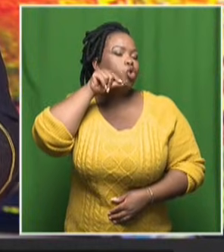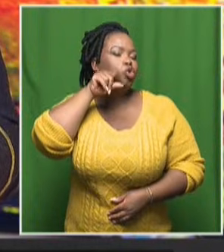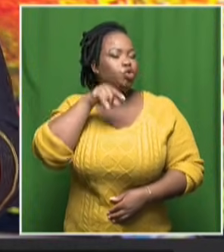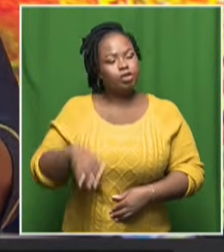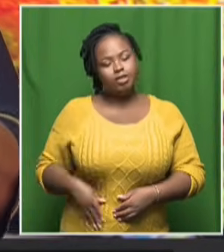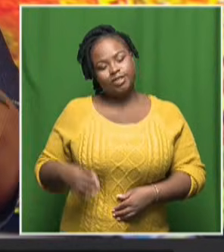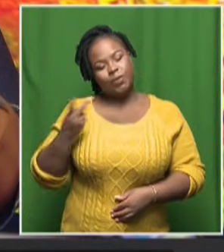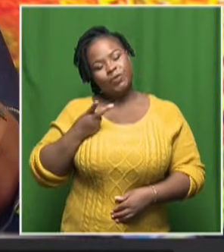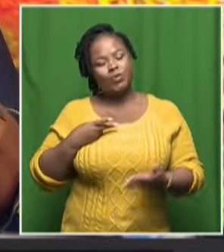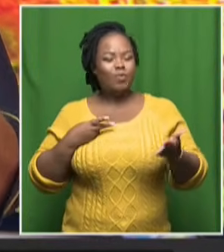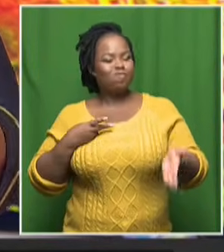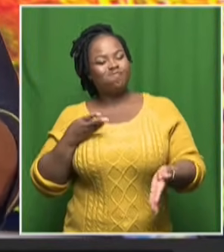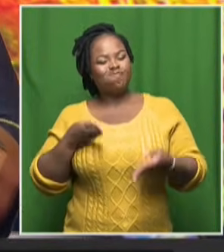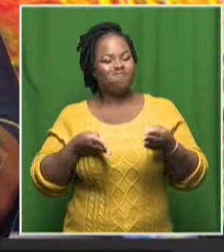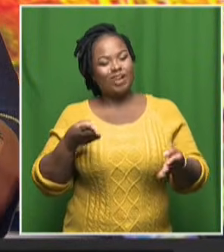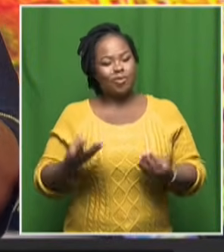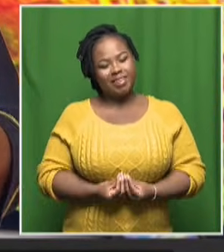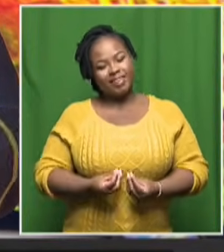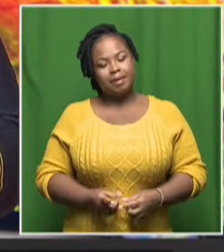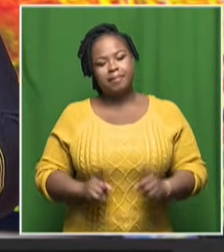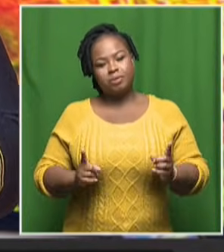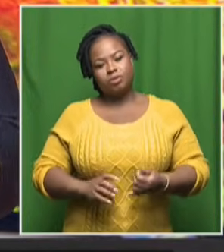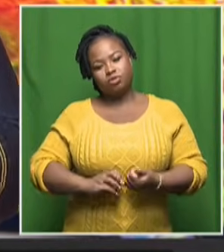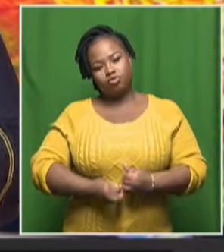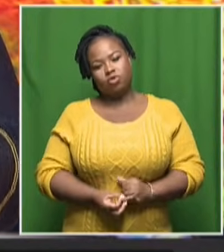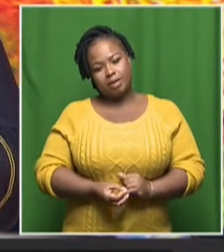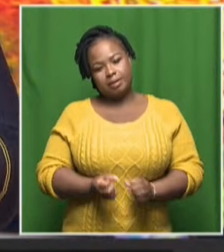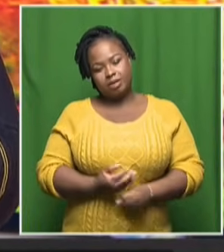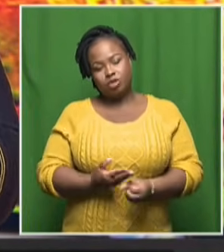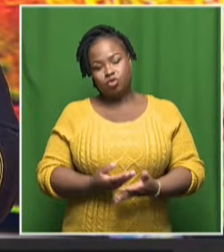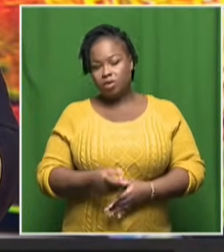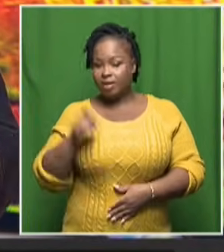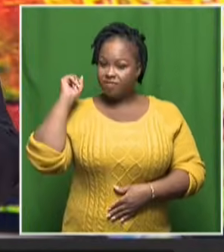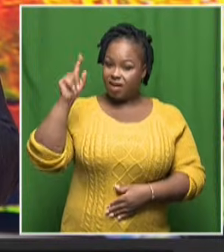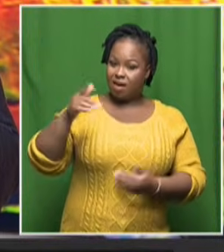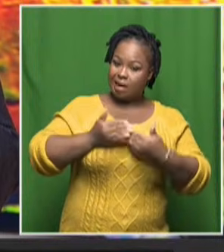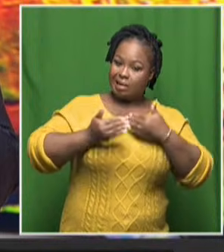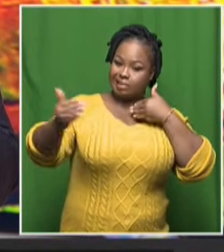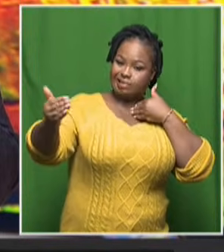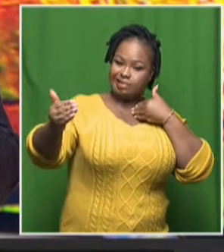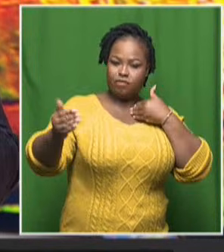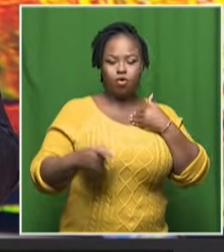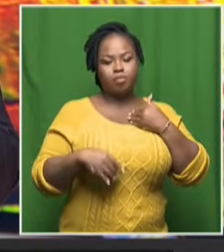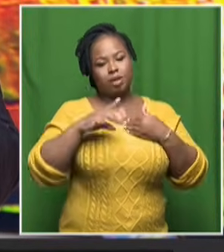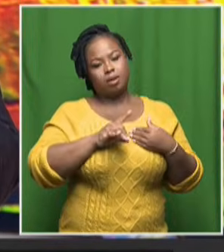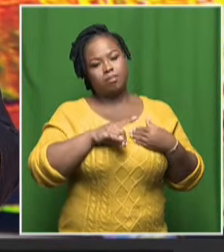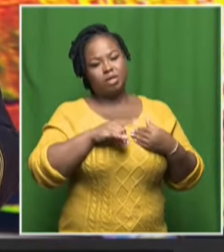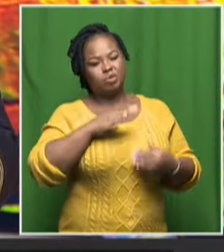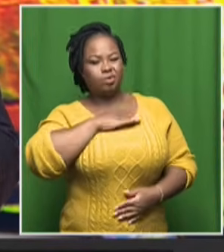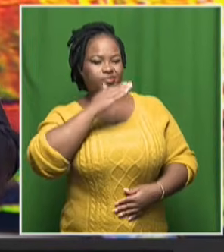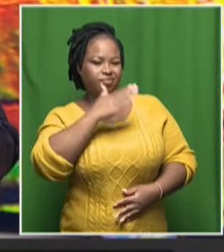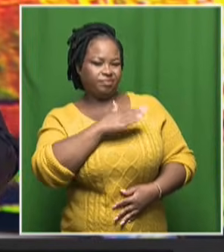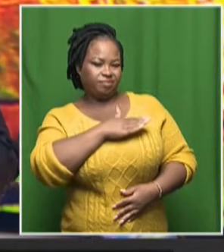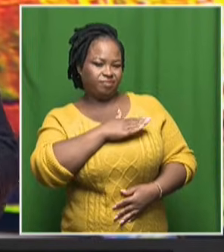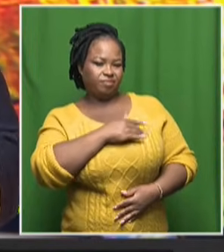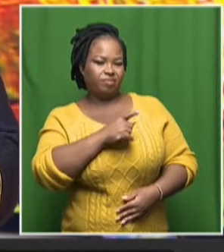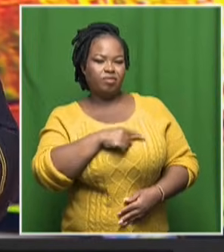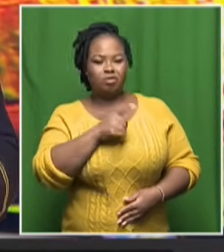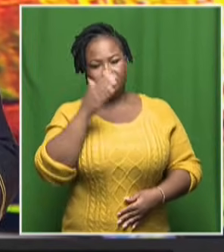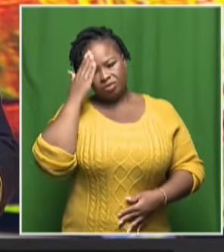bees, why not? but we try and keep it far from the animals, because it happens in the evening, and you know,